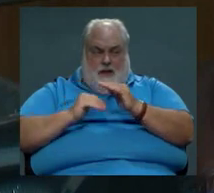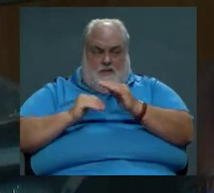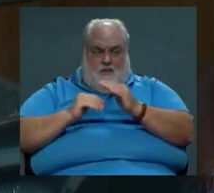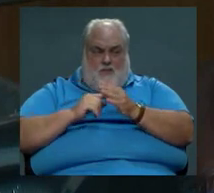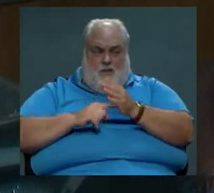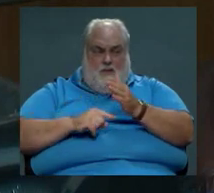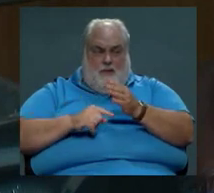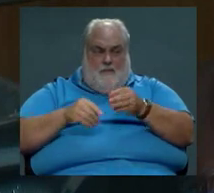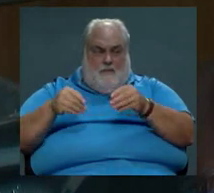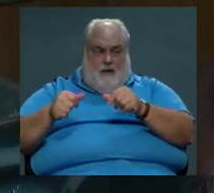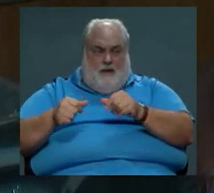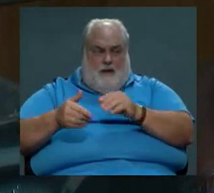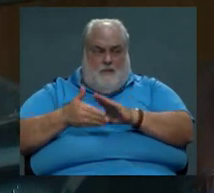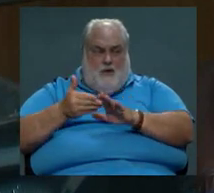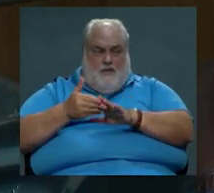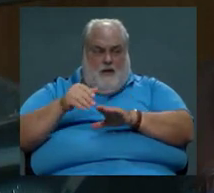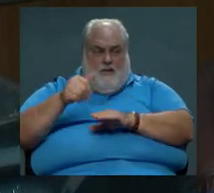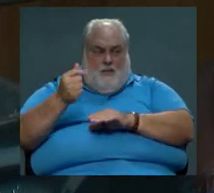other courses.